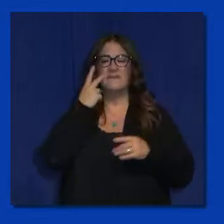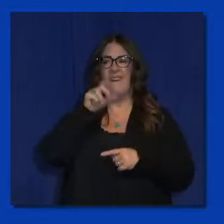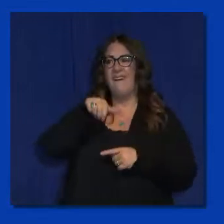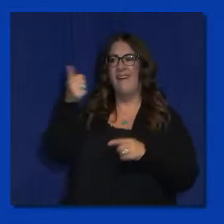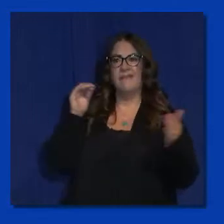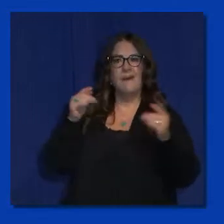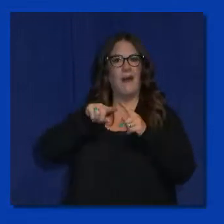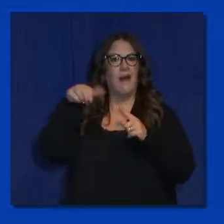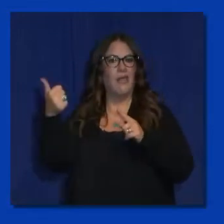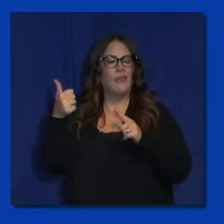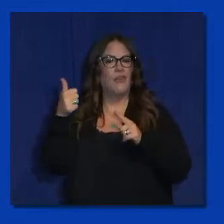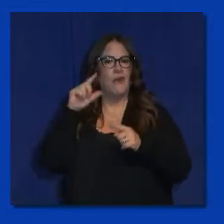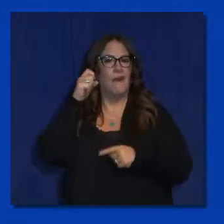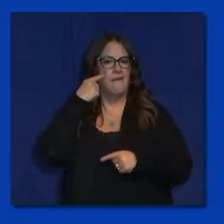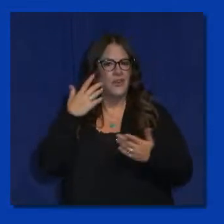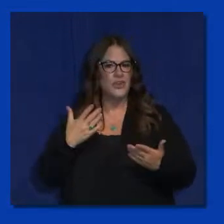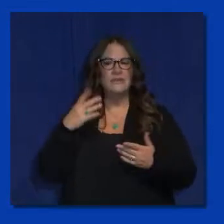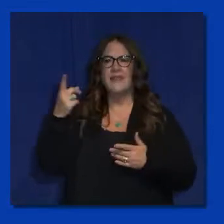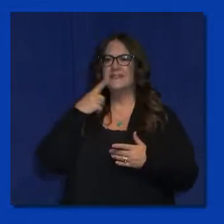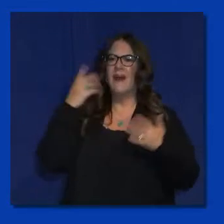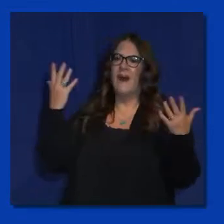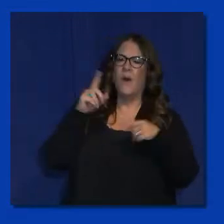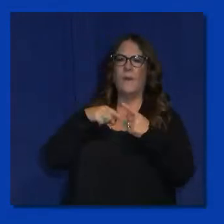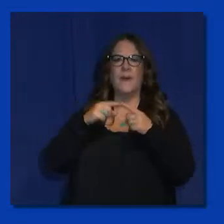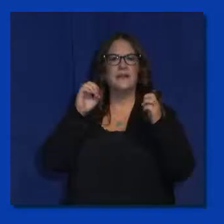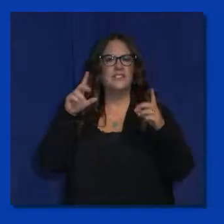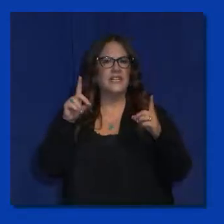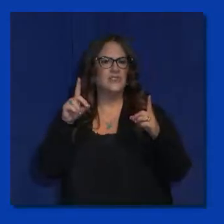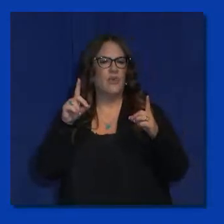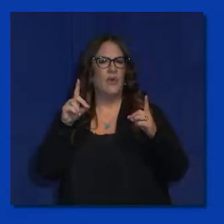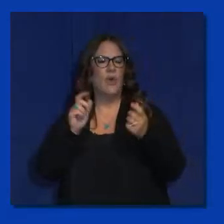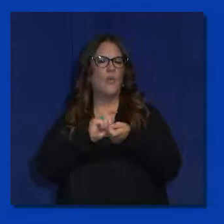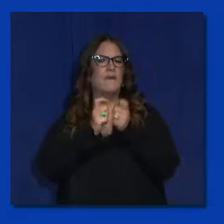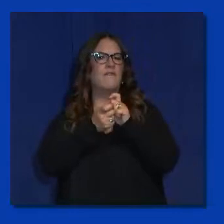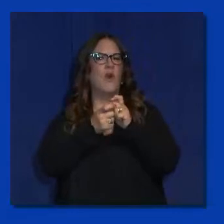big idea of education reform is what you can't say in a classroom.